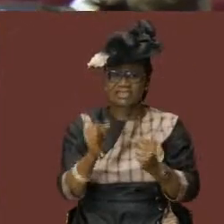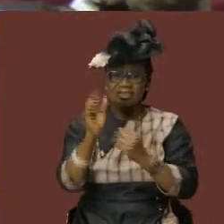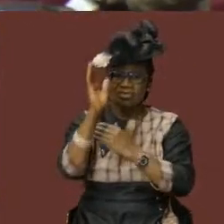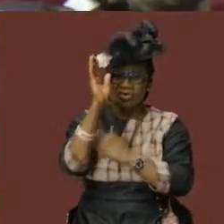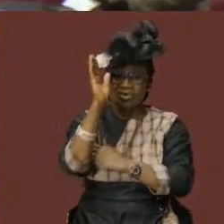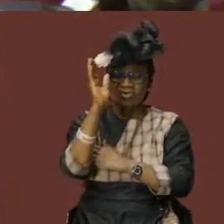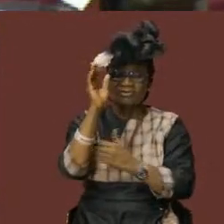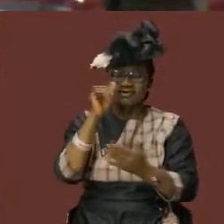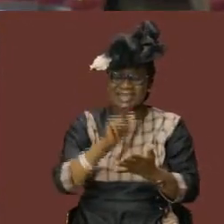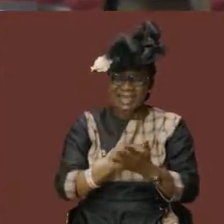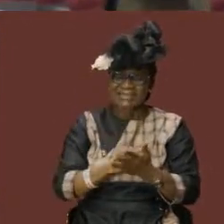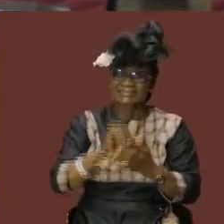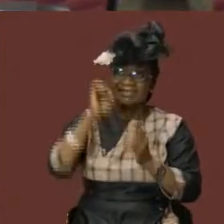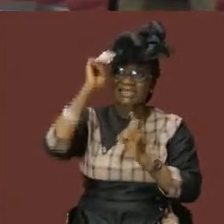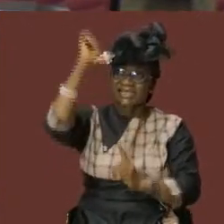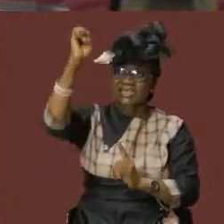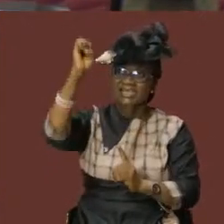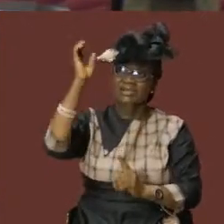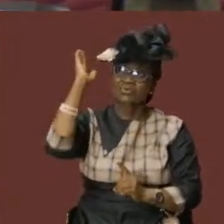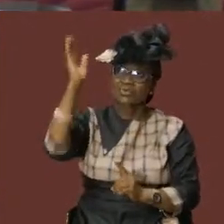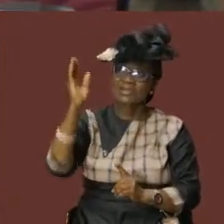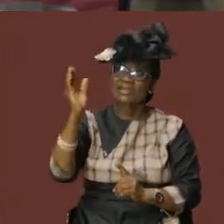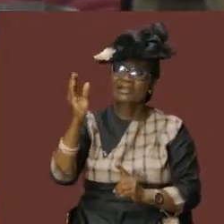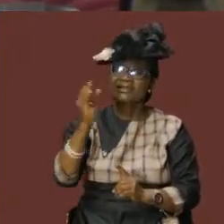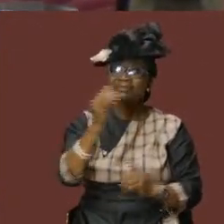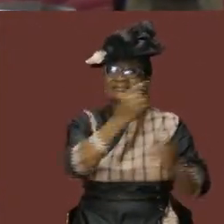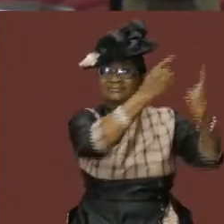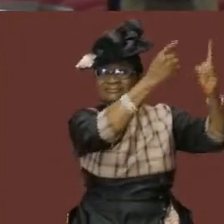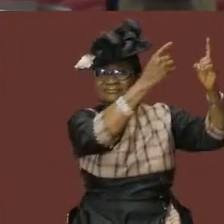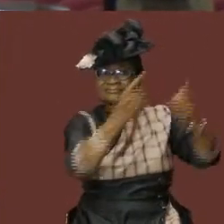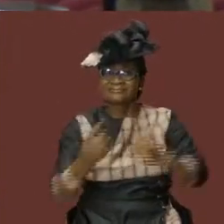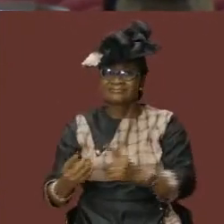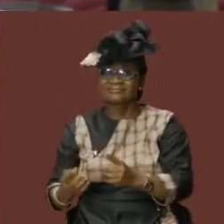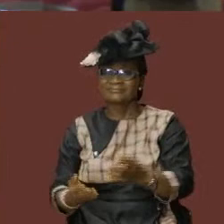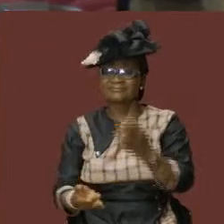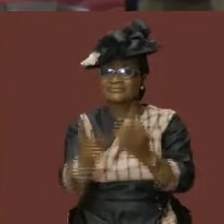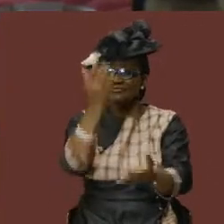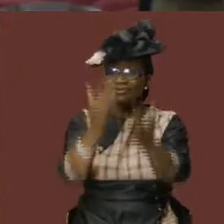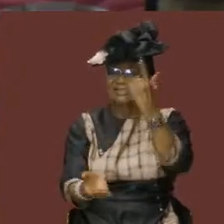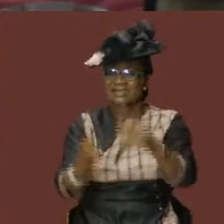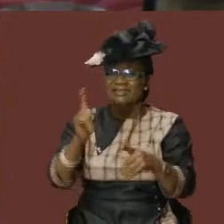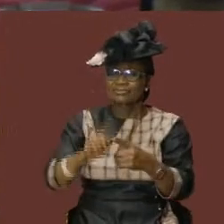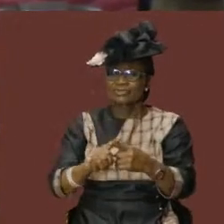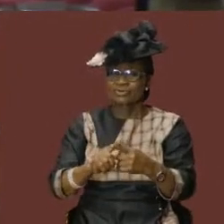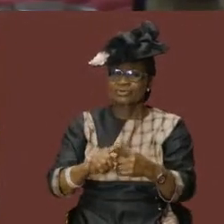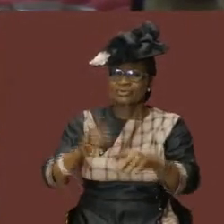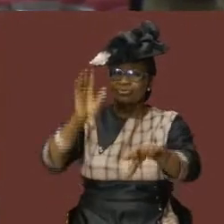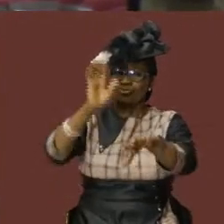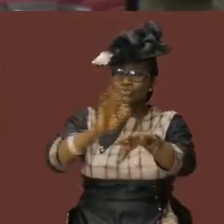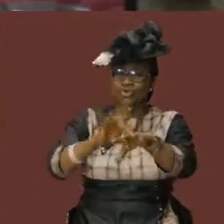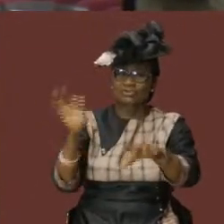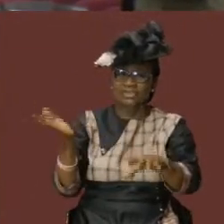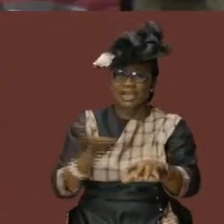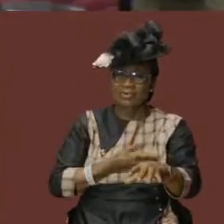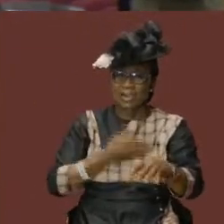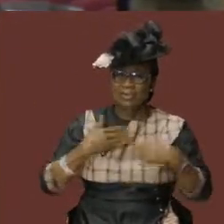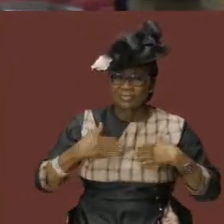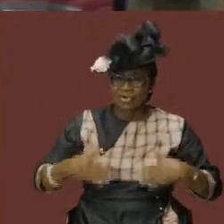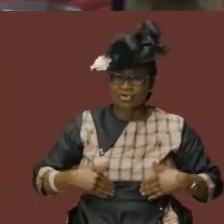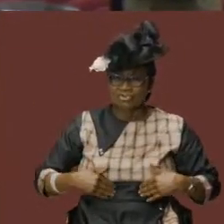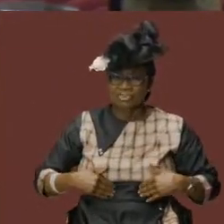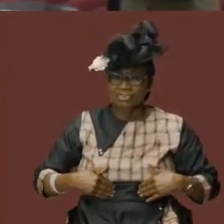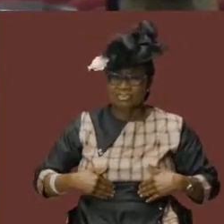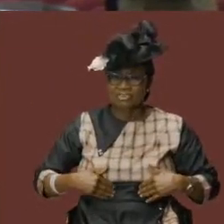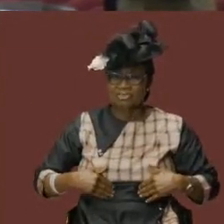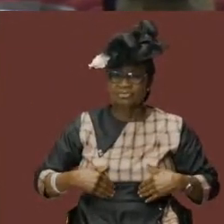that He will send down His fire to touch our body, soul, and spirit, and